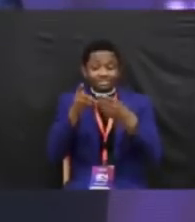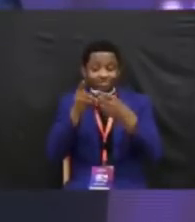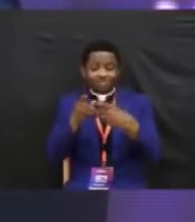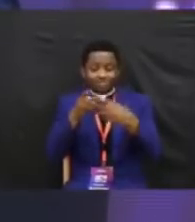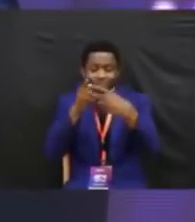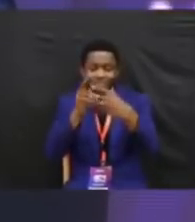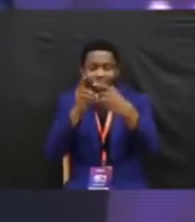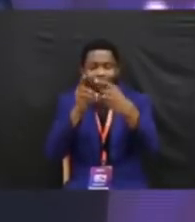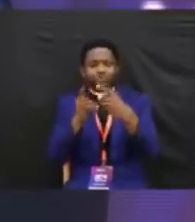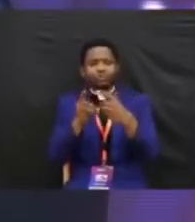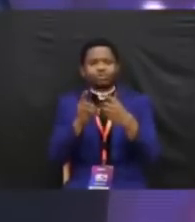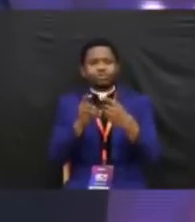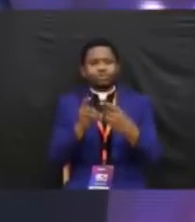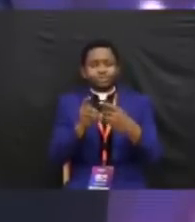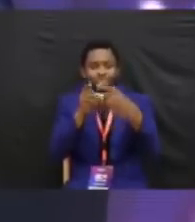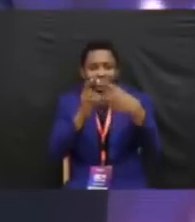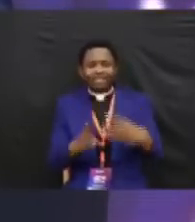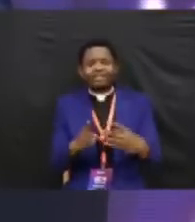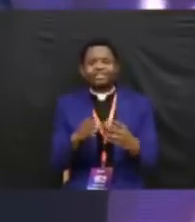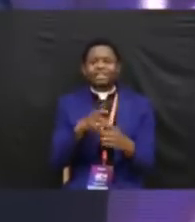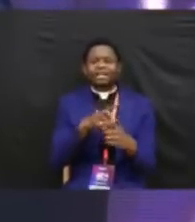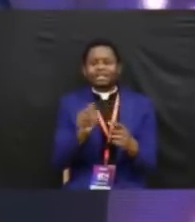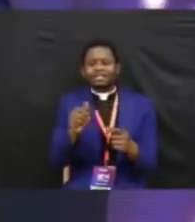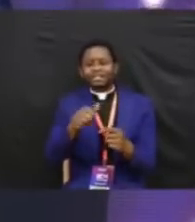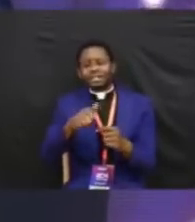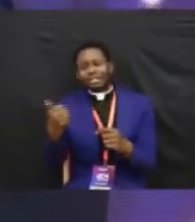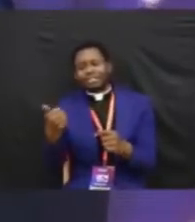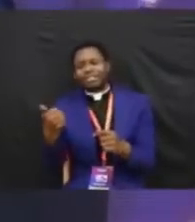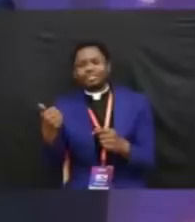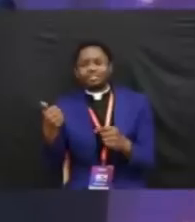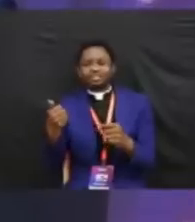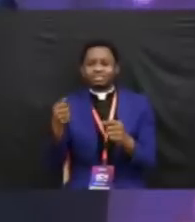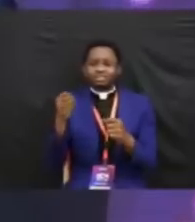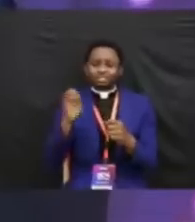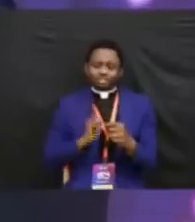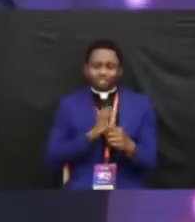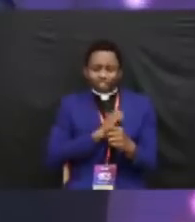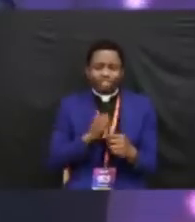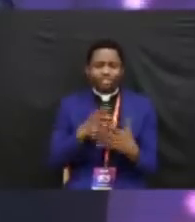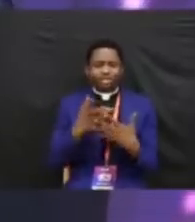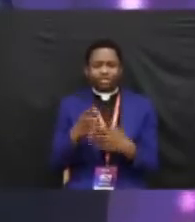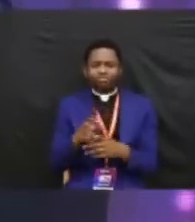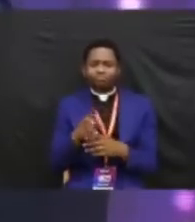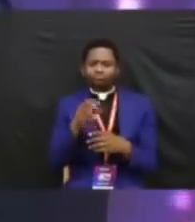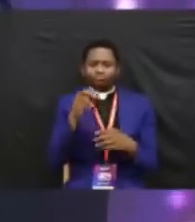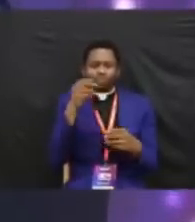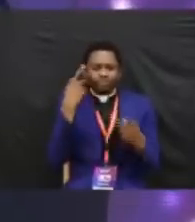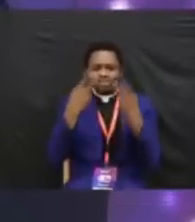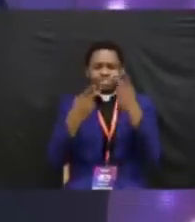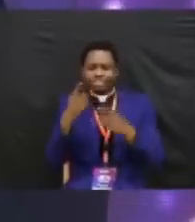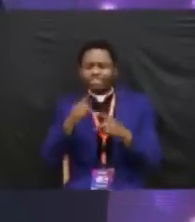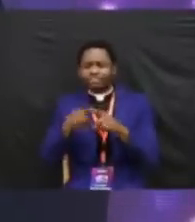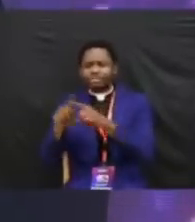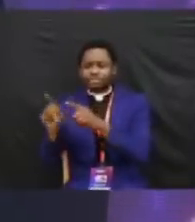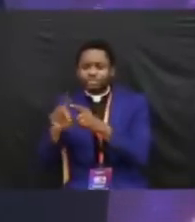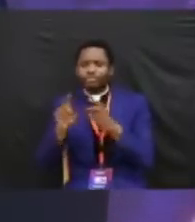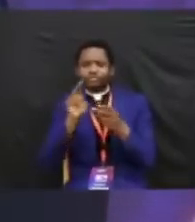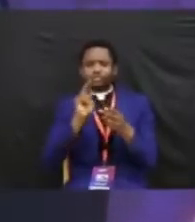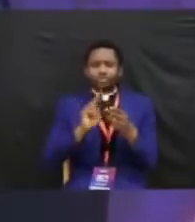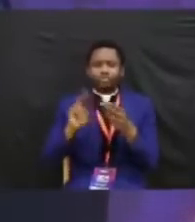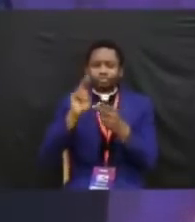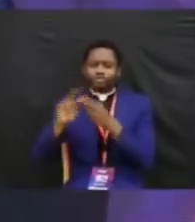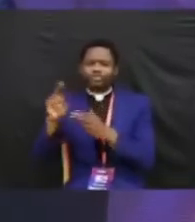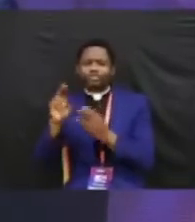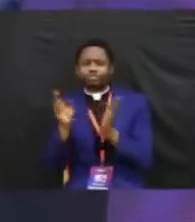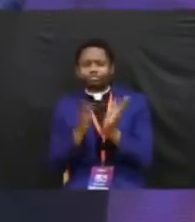in 17 areas and two tertiary institutions. The varied activities initiated by the ministry at